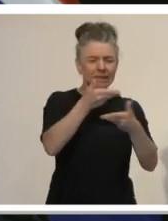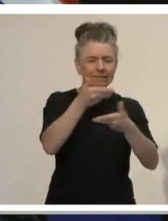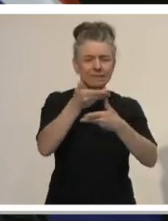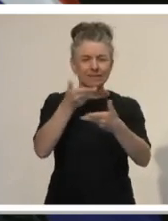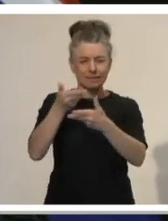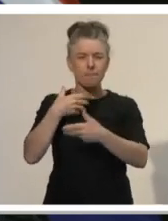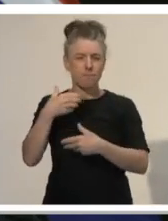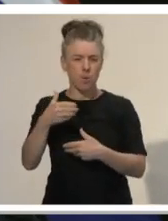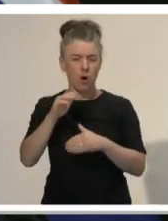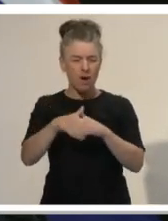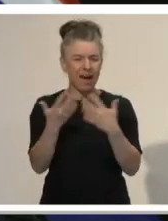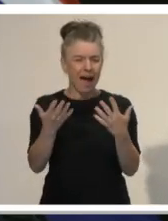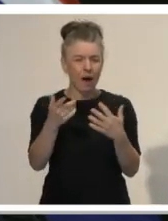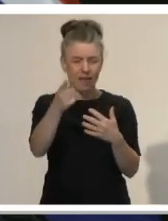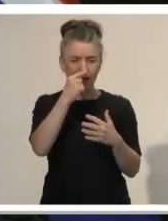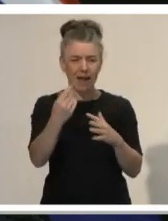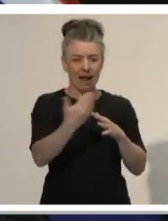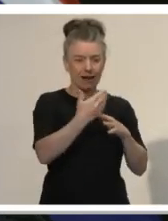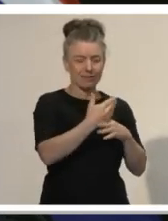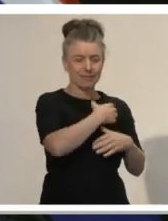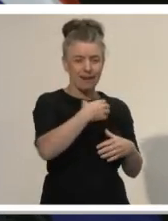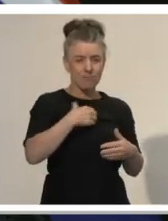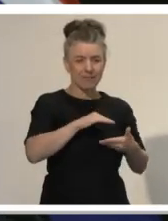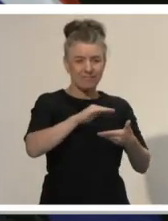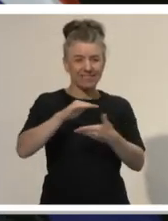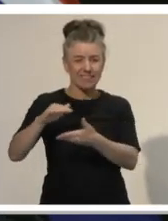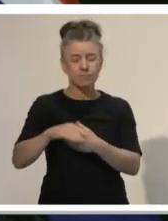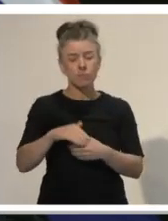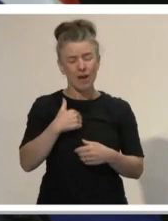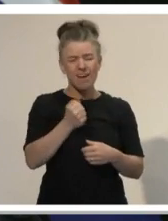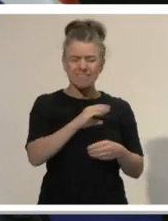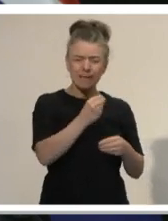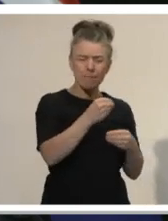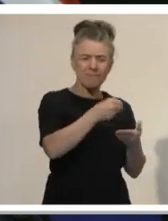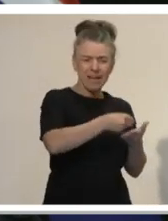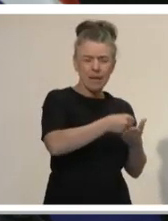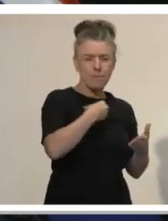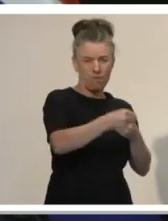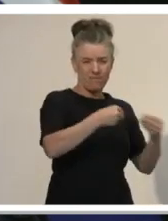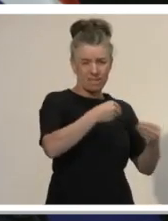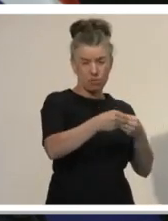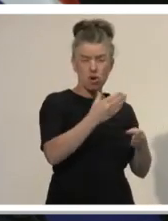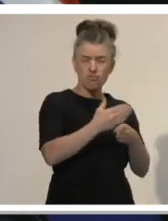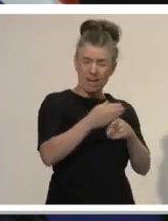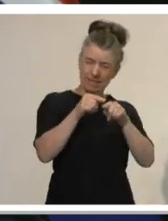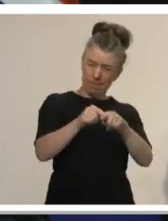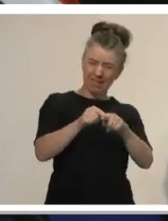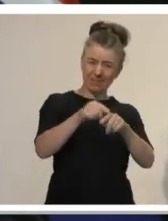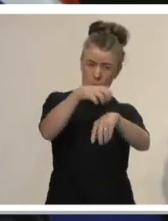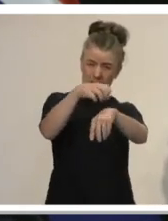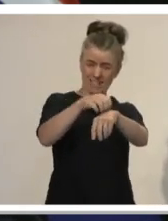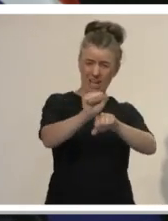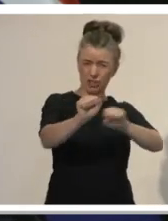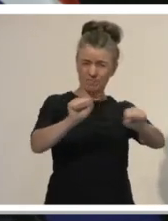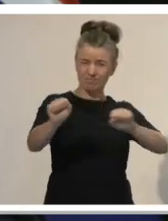entities about how they might be able to access some of that more flexible funding. And again, it depends on the nature of the entity and some of